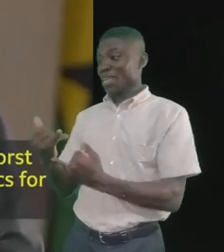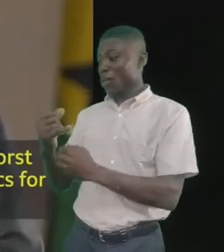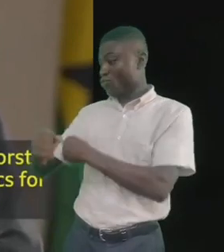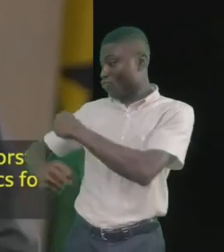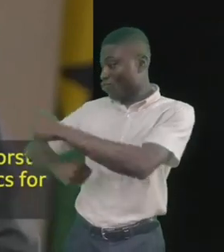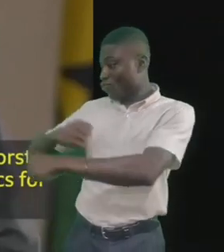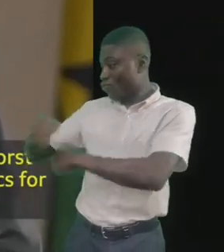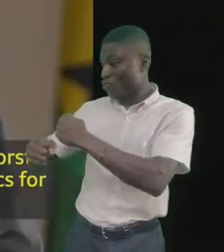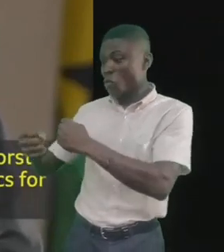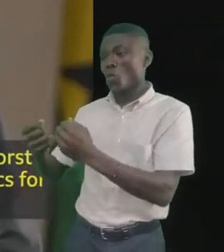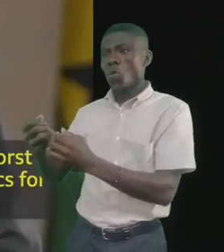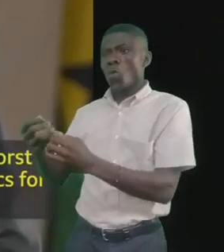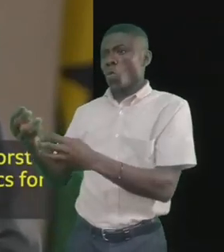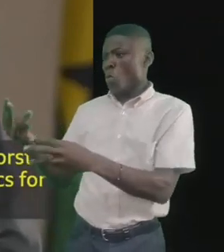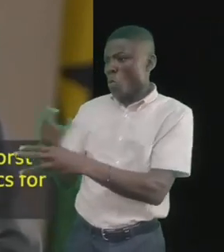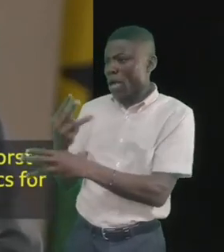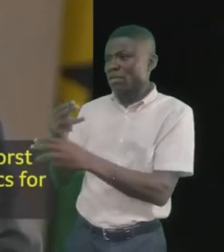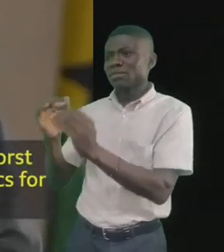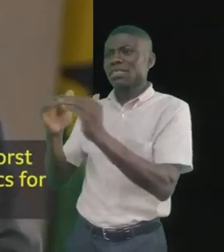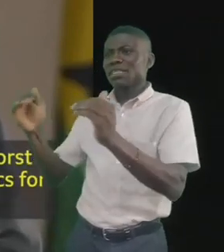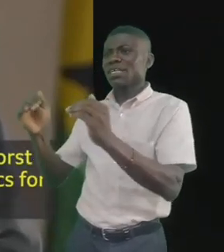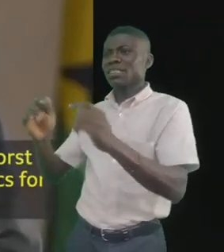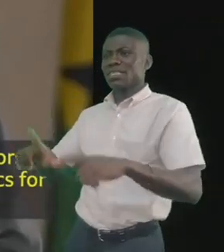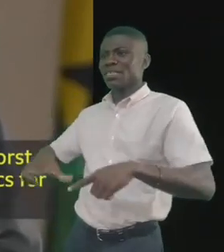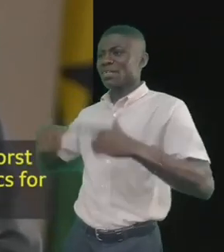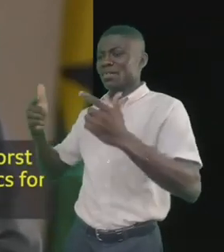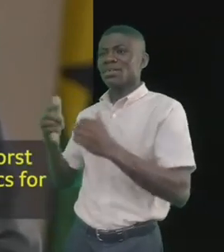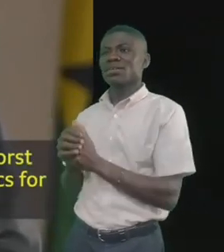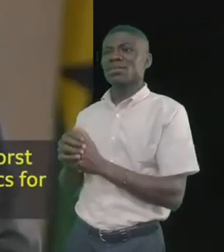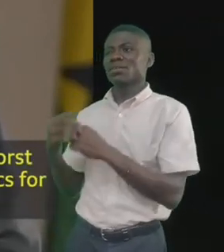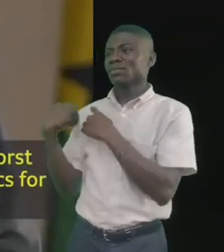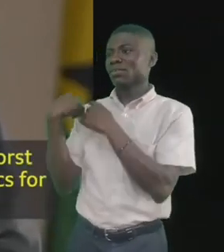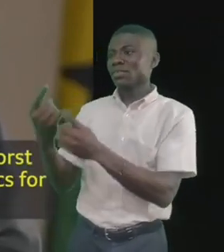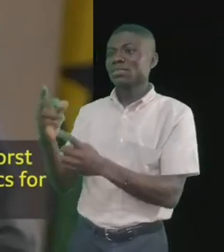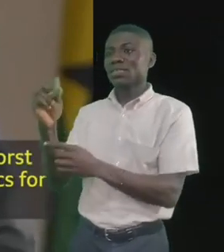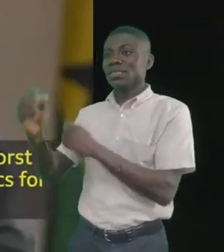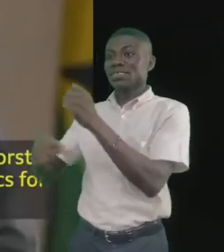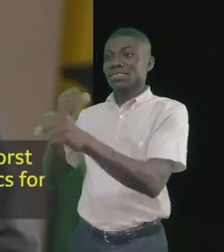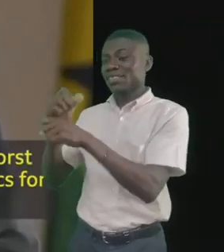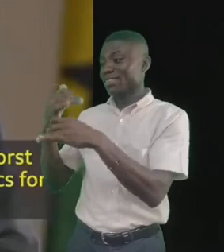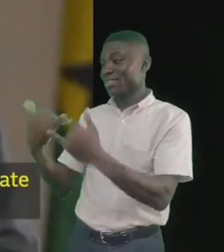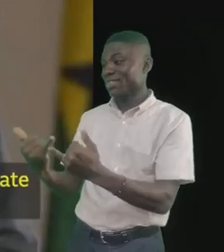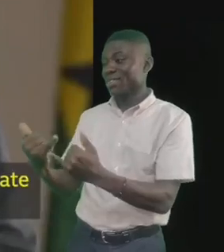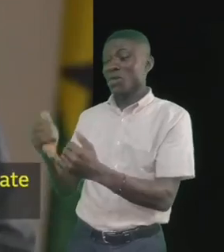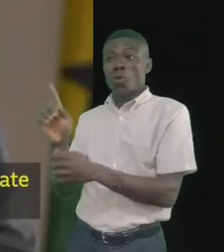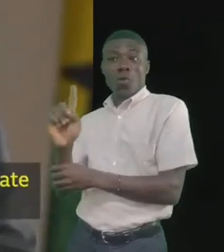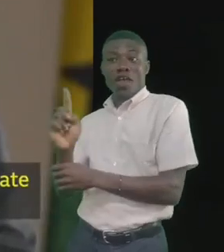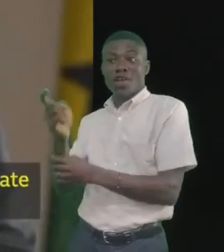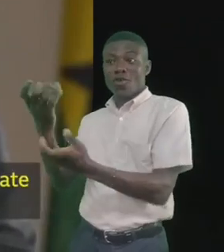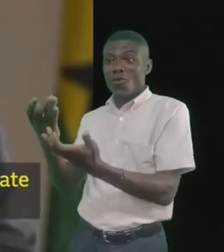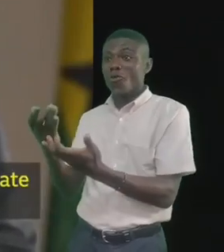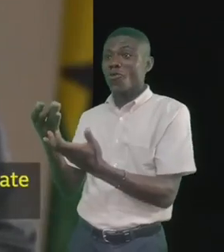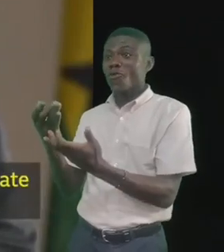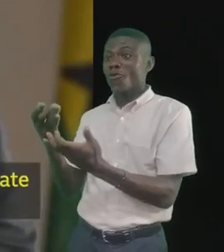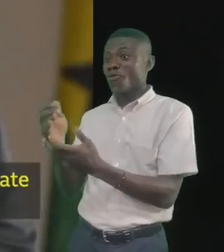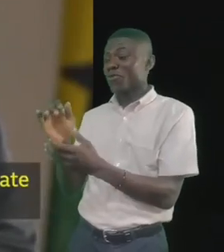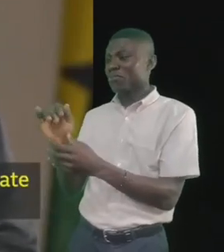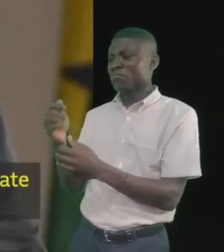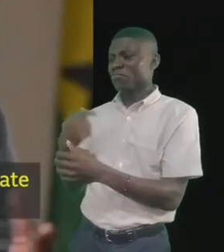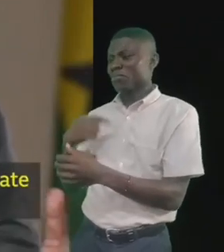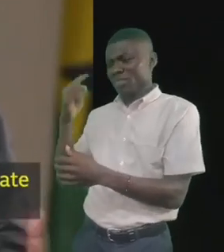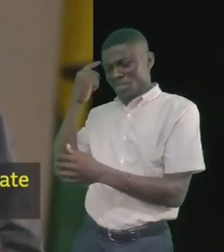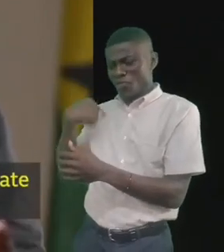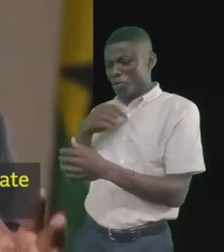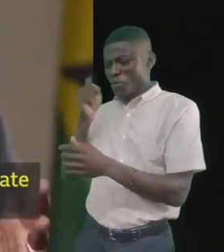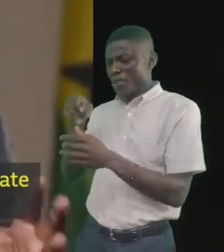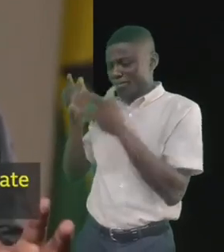which is suffering the worst standard of living statistics for over 30 years? Is it?